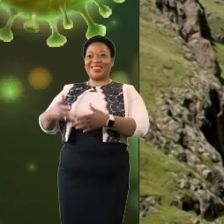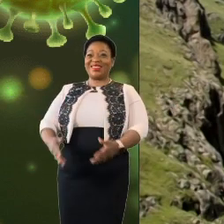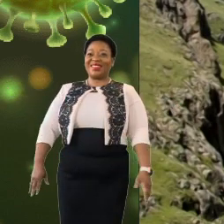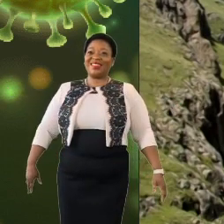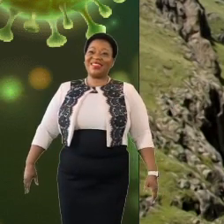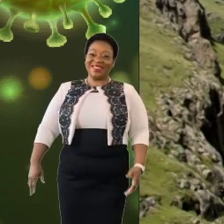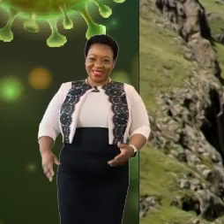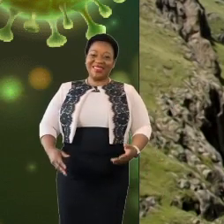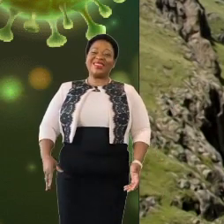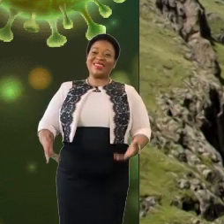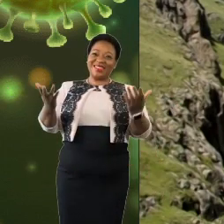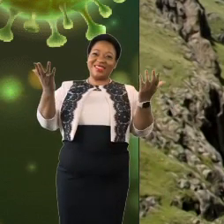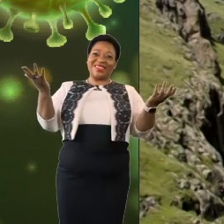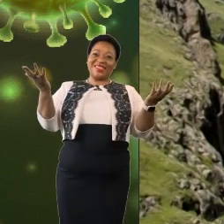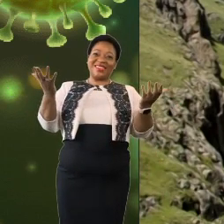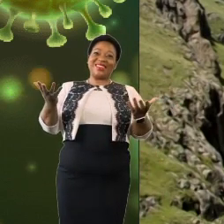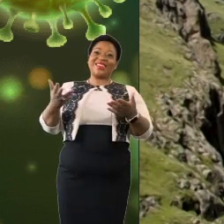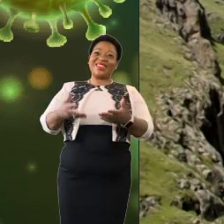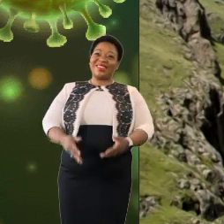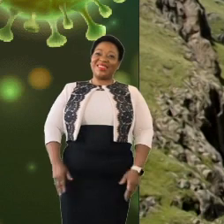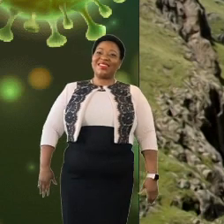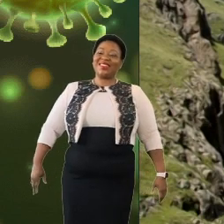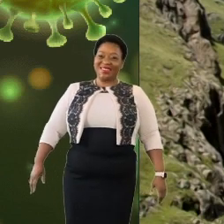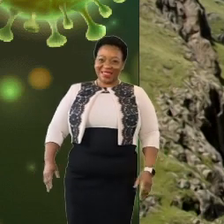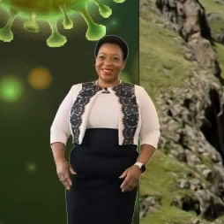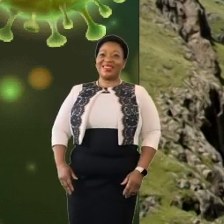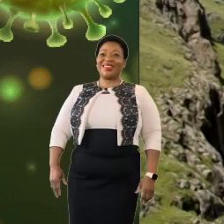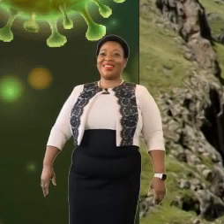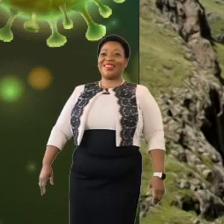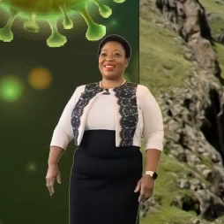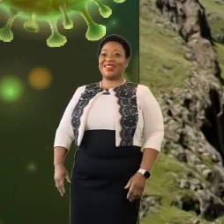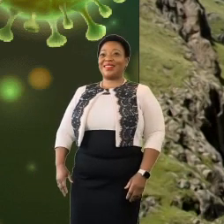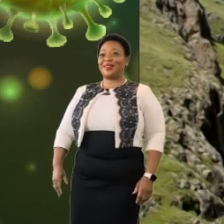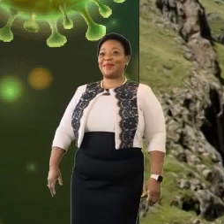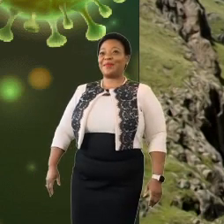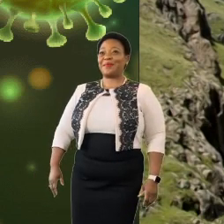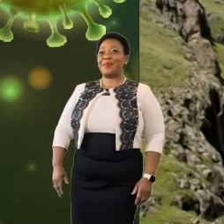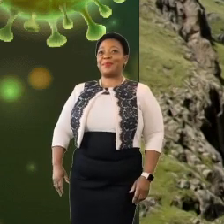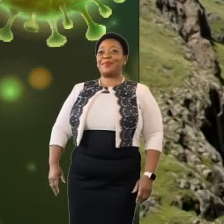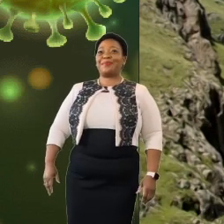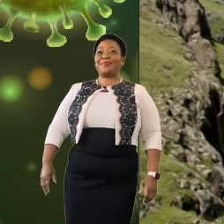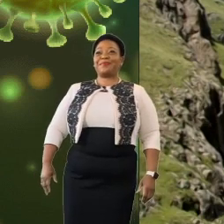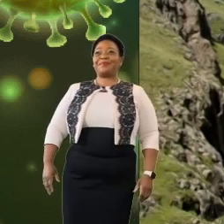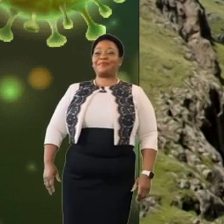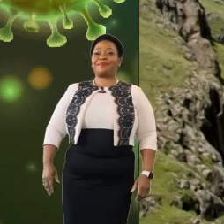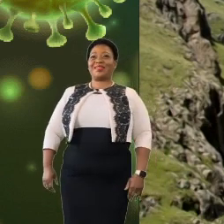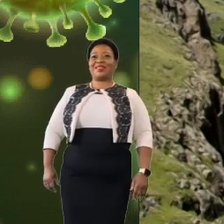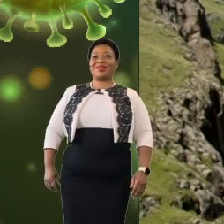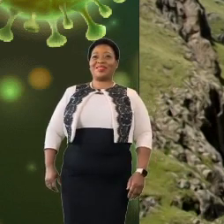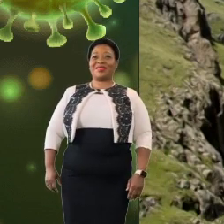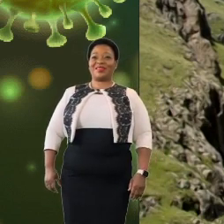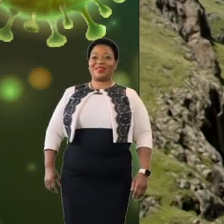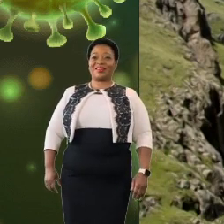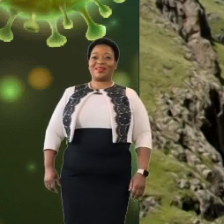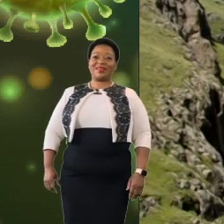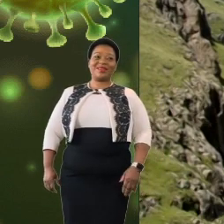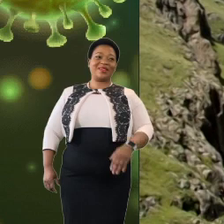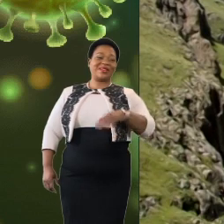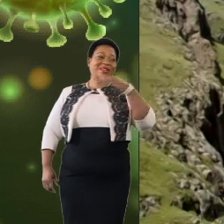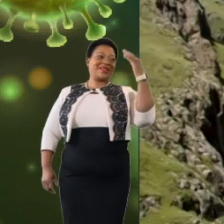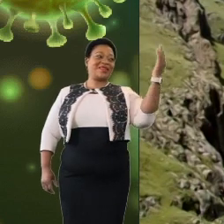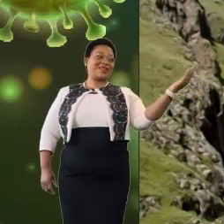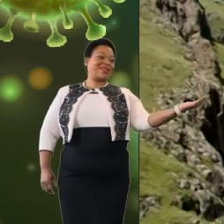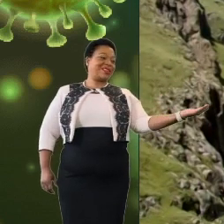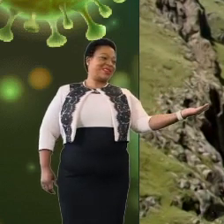understand what it is that is required. If you want to get your application dealt with speedily, these are the